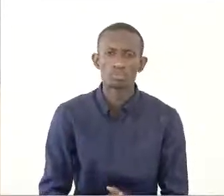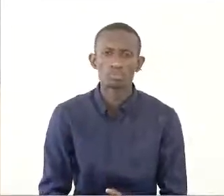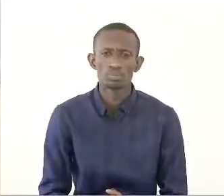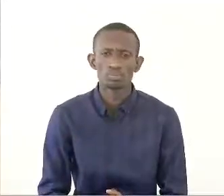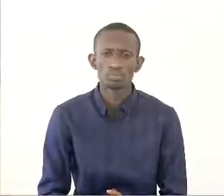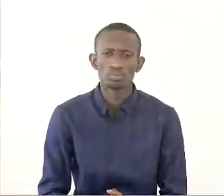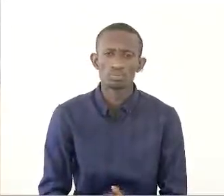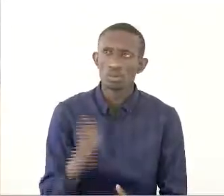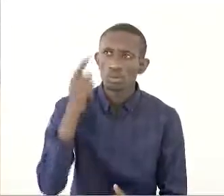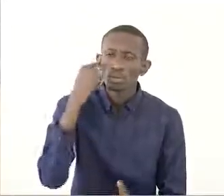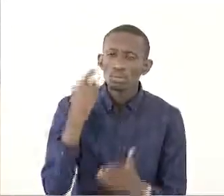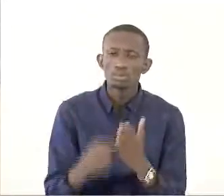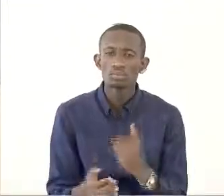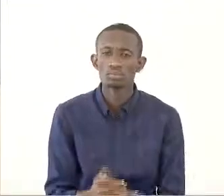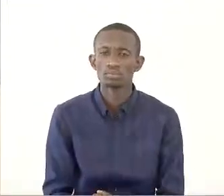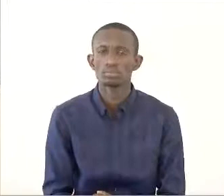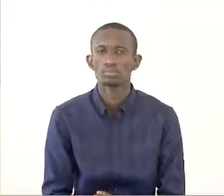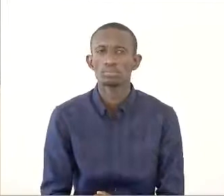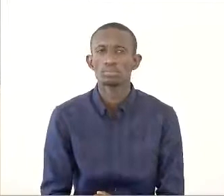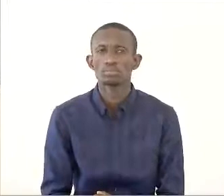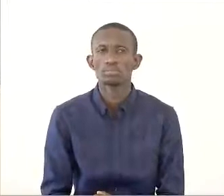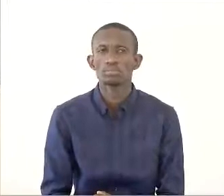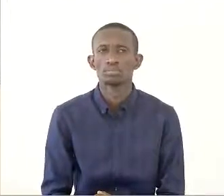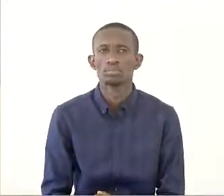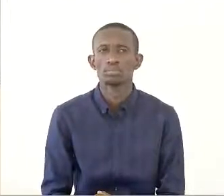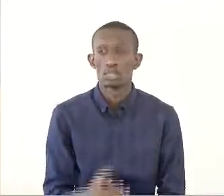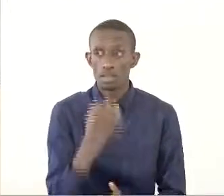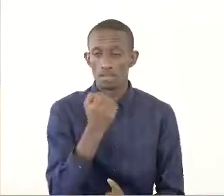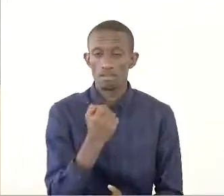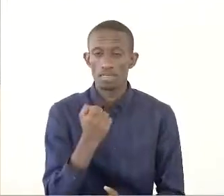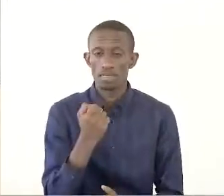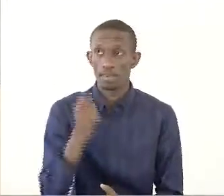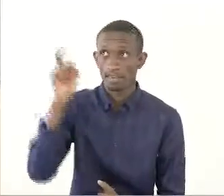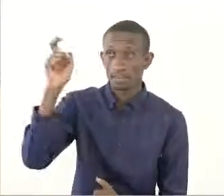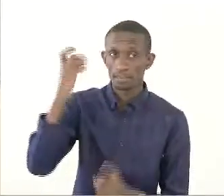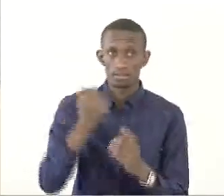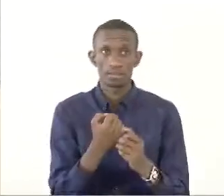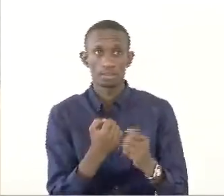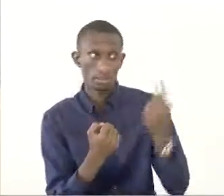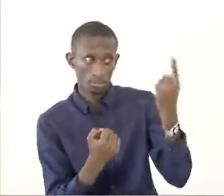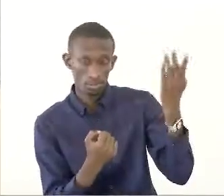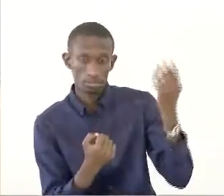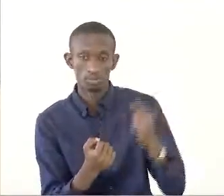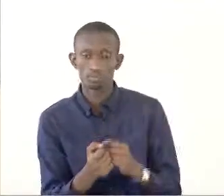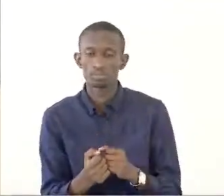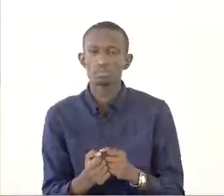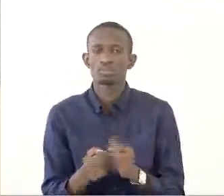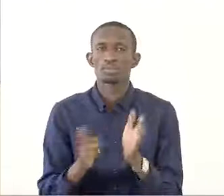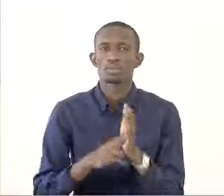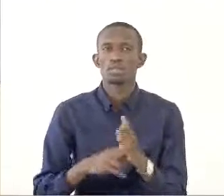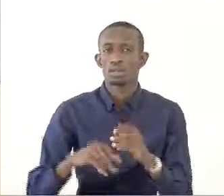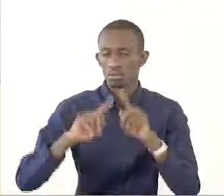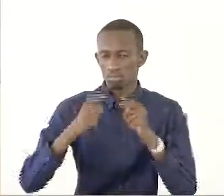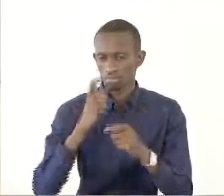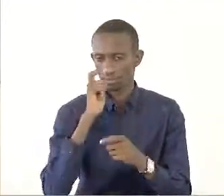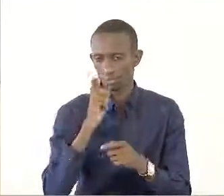What do we get? I need to take this one and this one. It will be x minus 1. And also this one is common